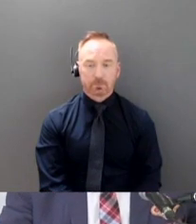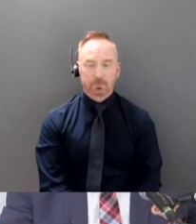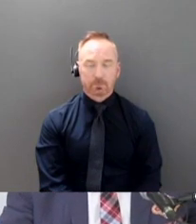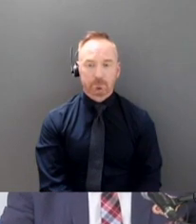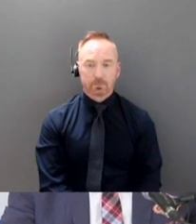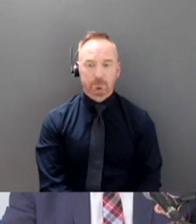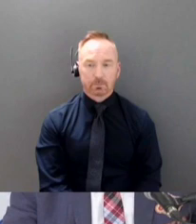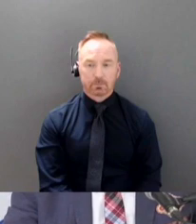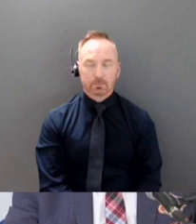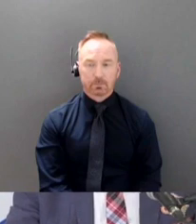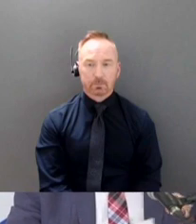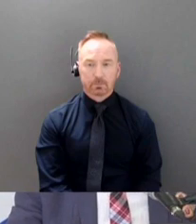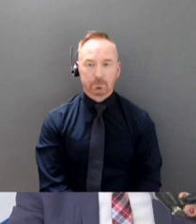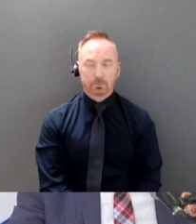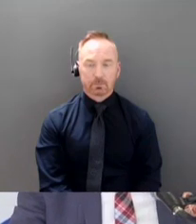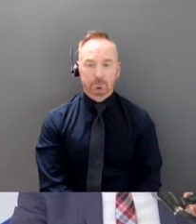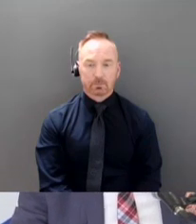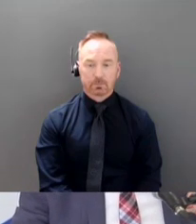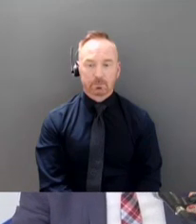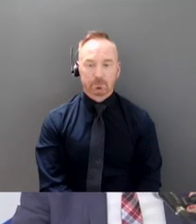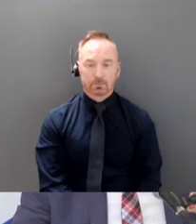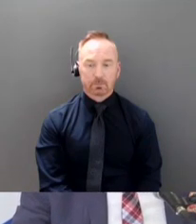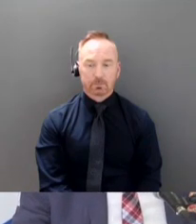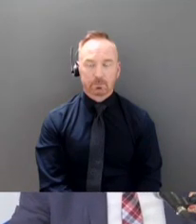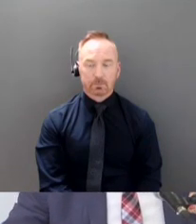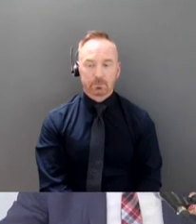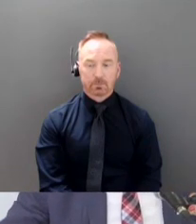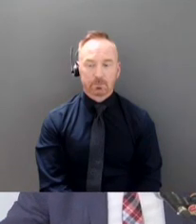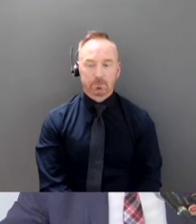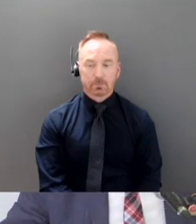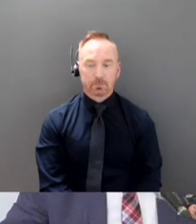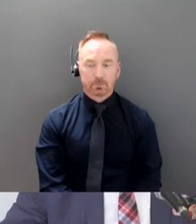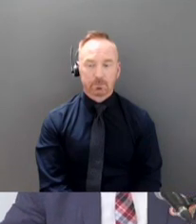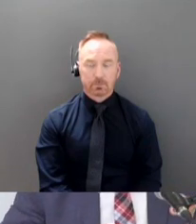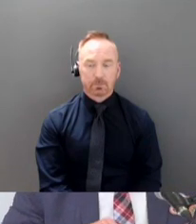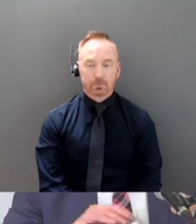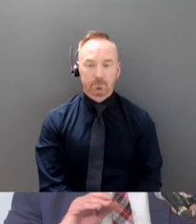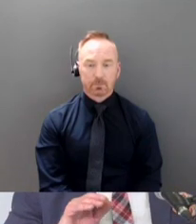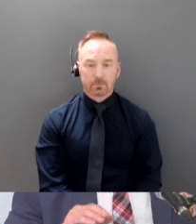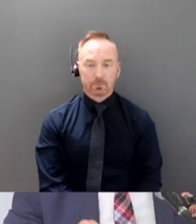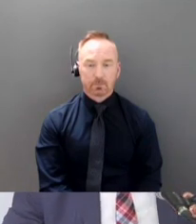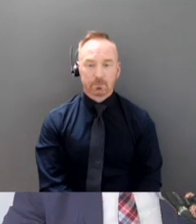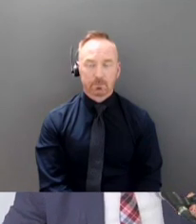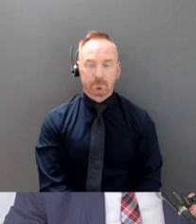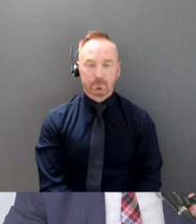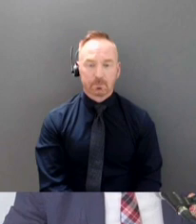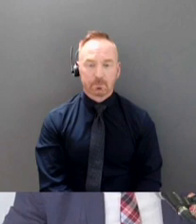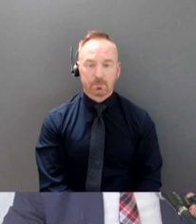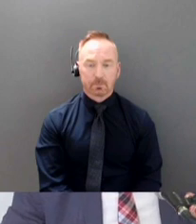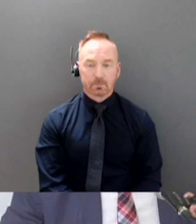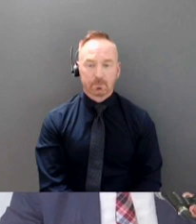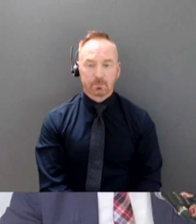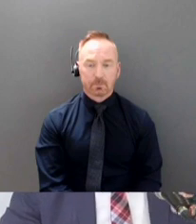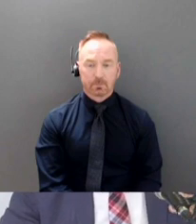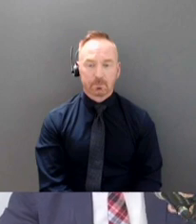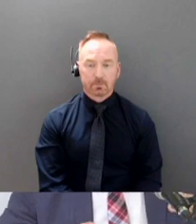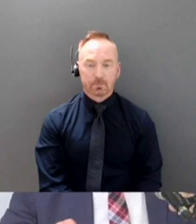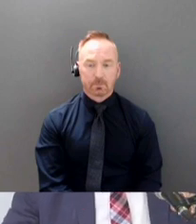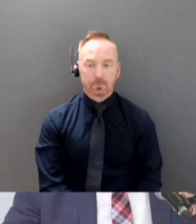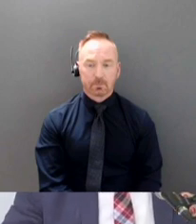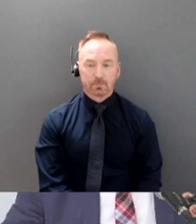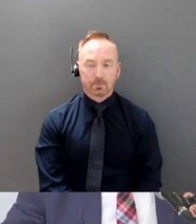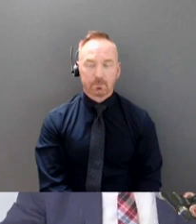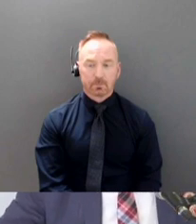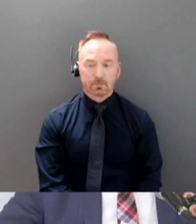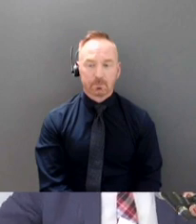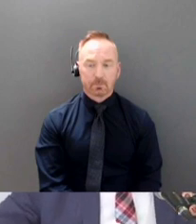situation. Est-ce qu'il nous reste des places à l'hôpital? Combien de places? On demande l'aide d'Ottawa. De quelle aide s'agit-il? Est-ce qu'on parle